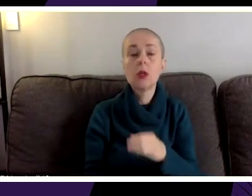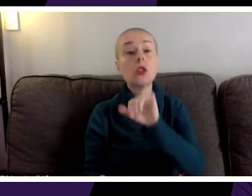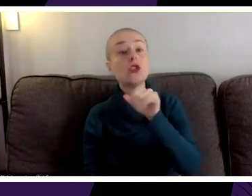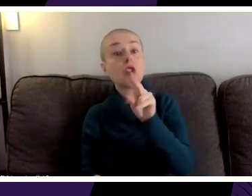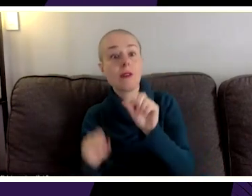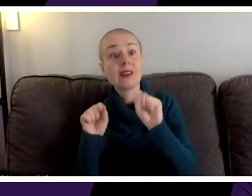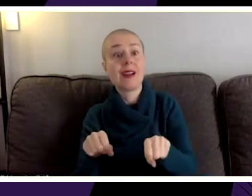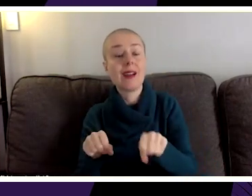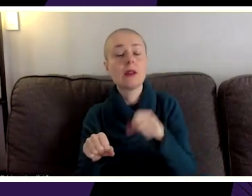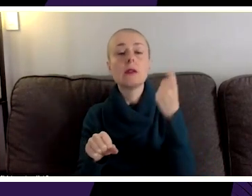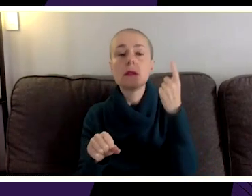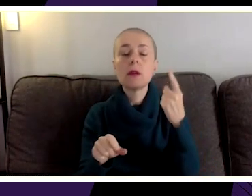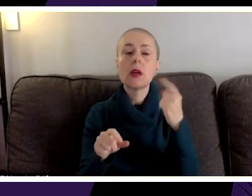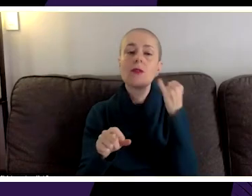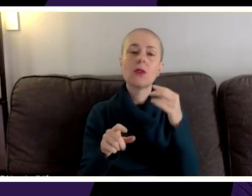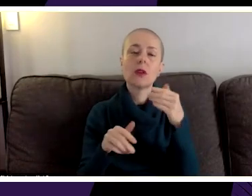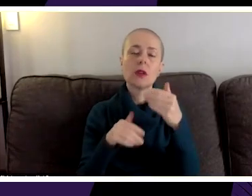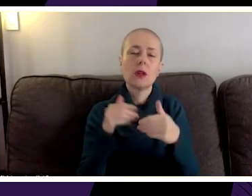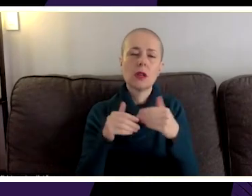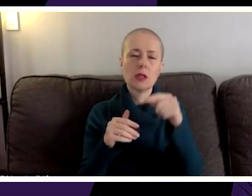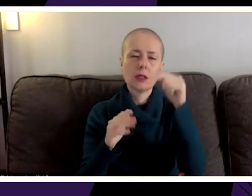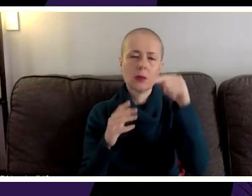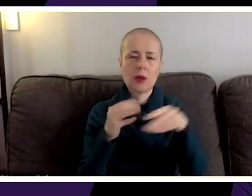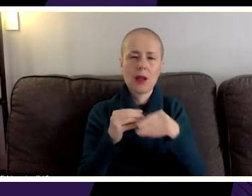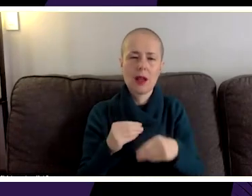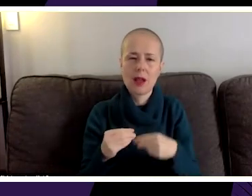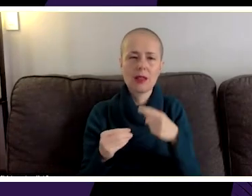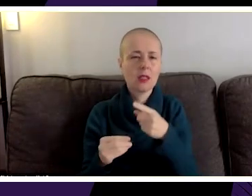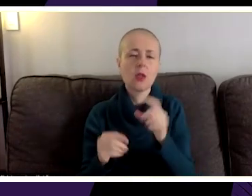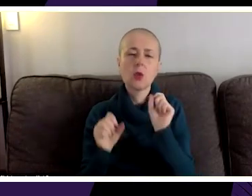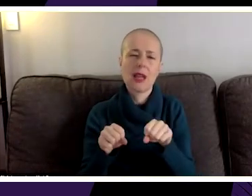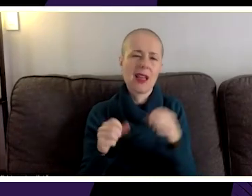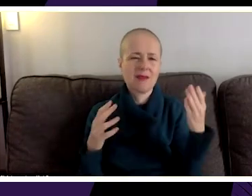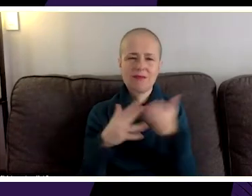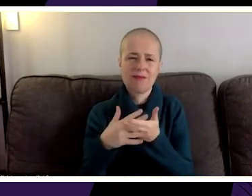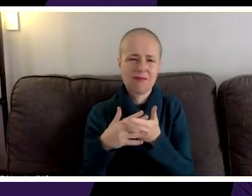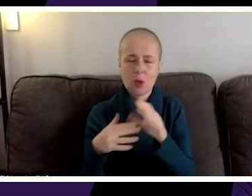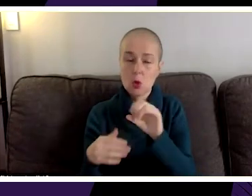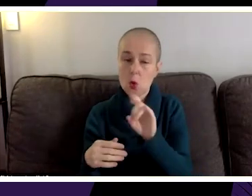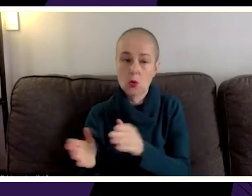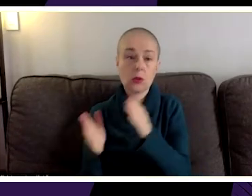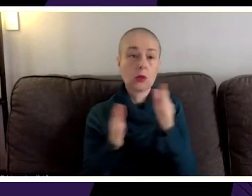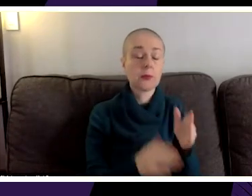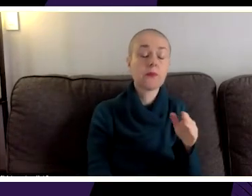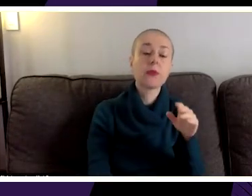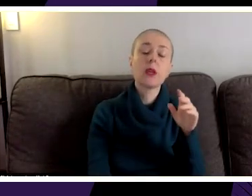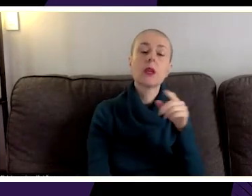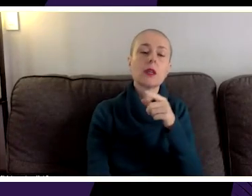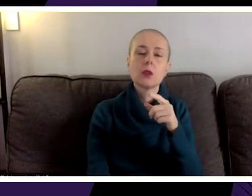is using this downstream, it could totally break your code. So you're not supposed to be able to do this, right? But we don't have hints on the fact that you can't do